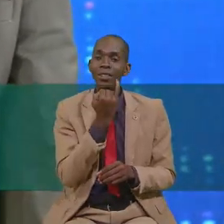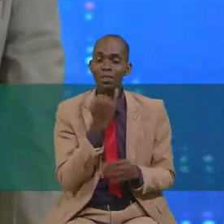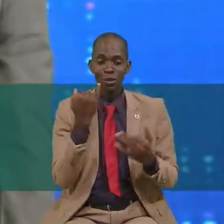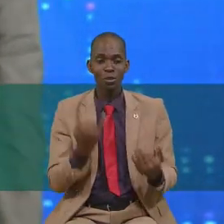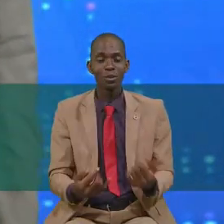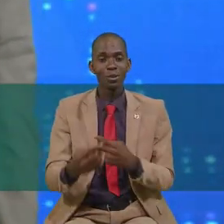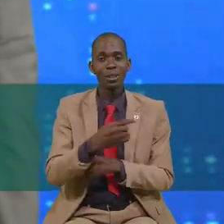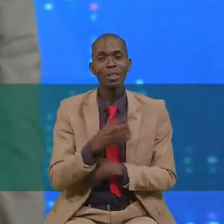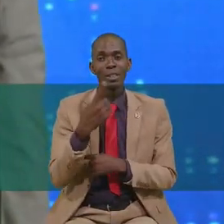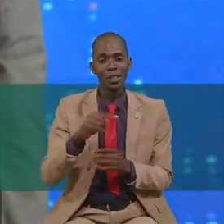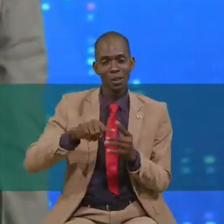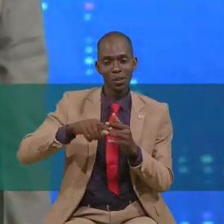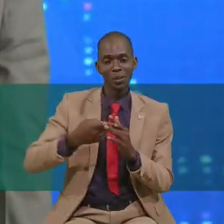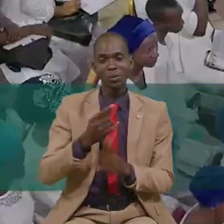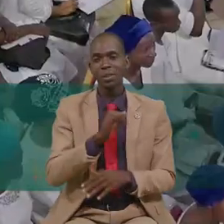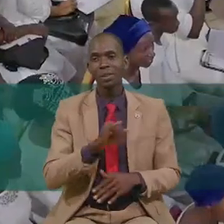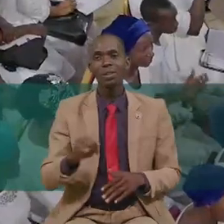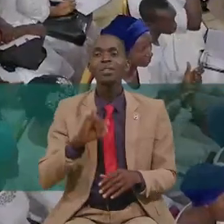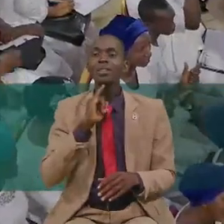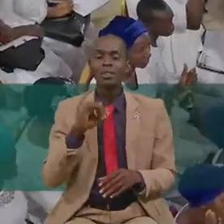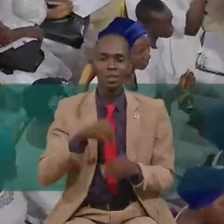The beginning of a new life.